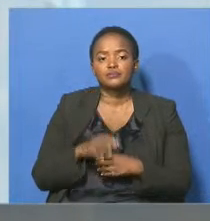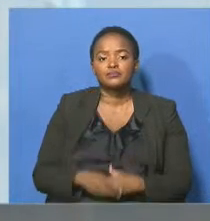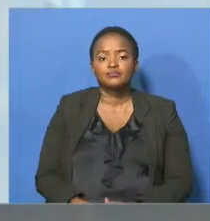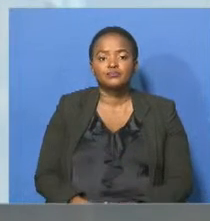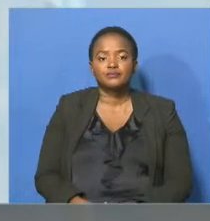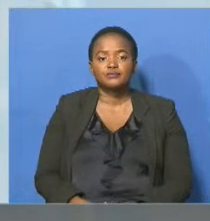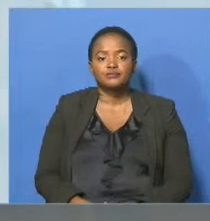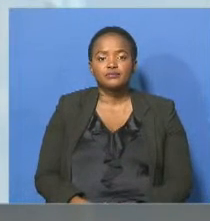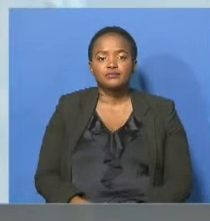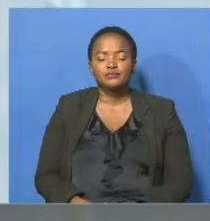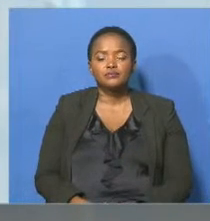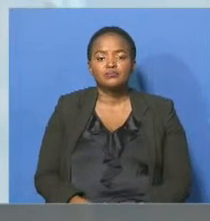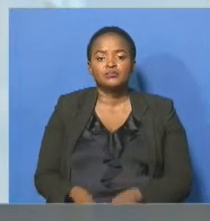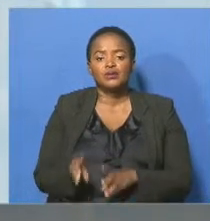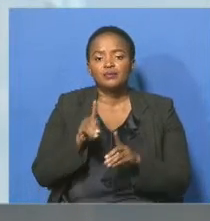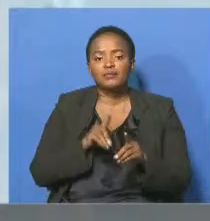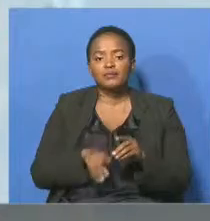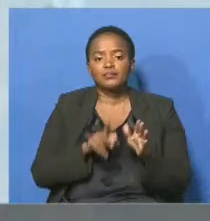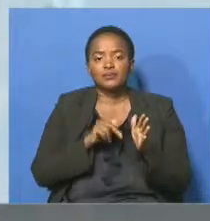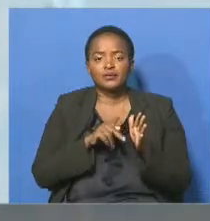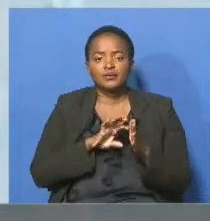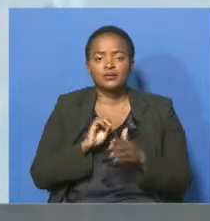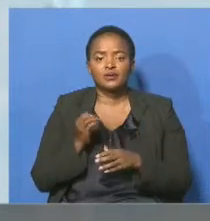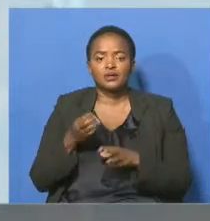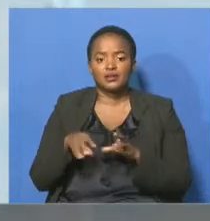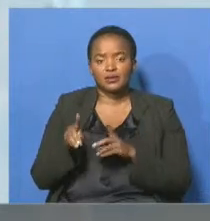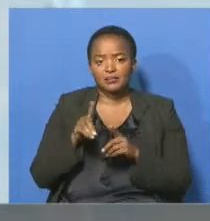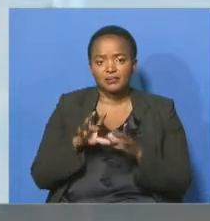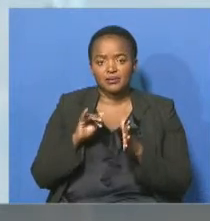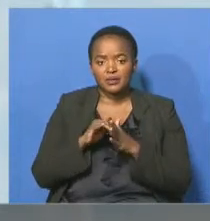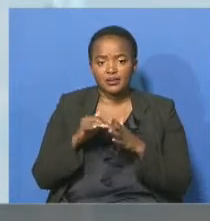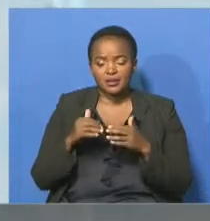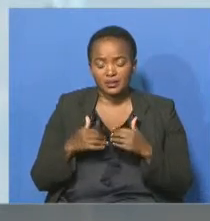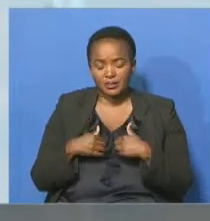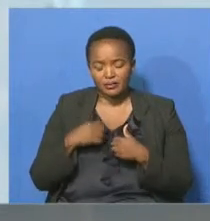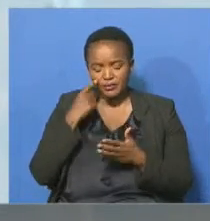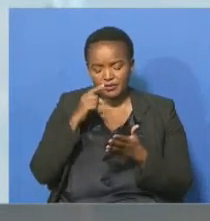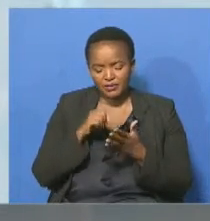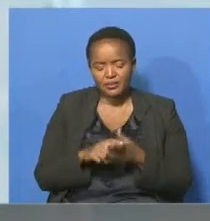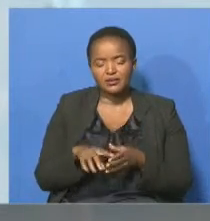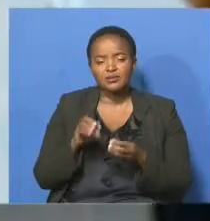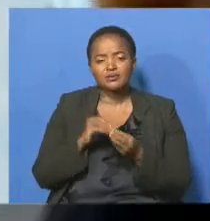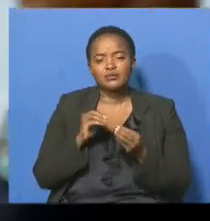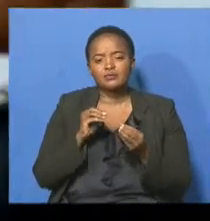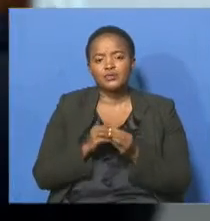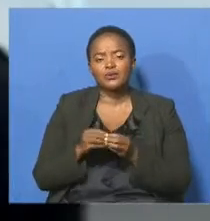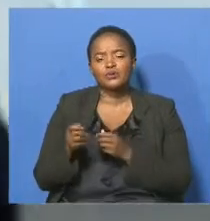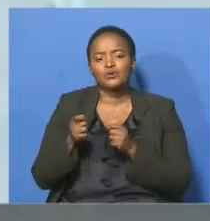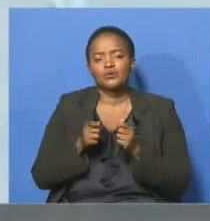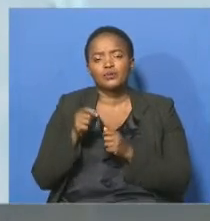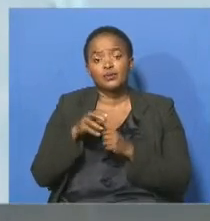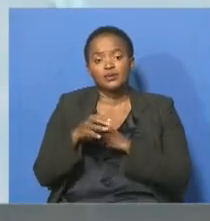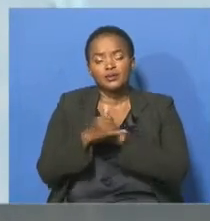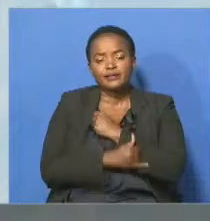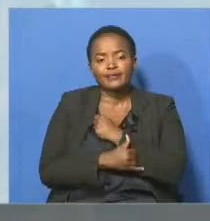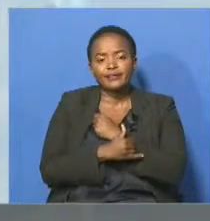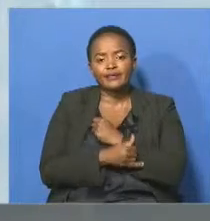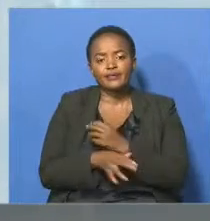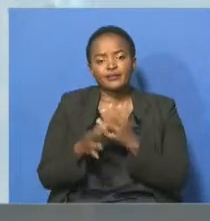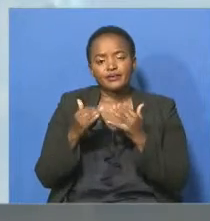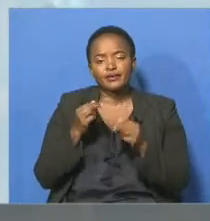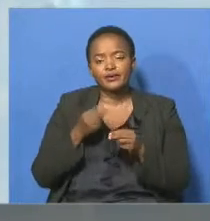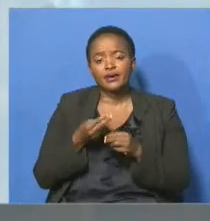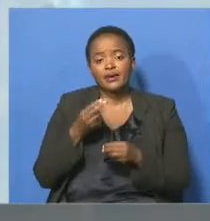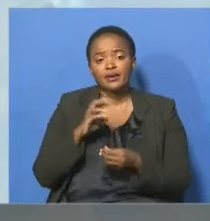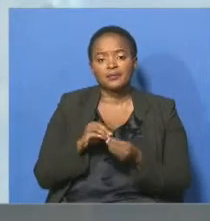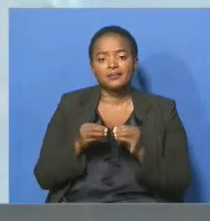le dipolao tsa batho tse di bonang e le tsone di tshotseng taolo mo lefatsheng le la